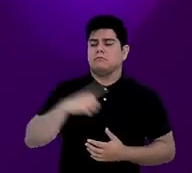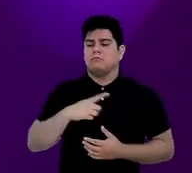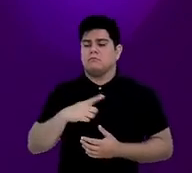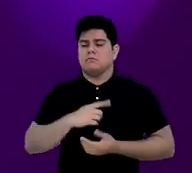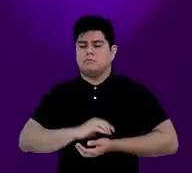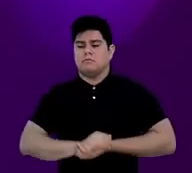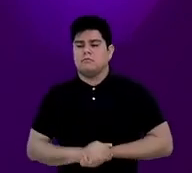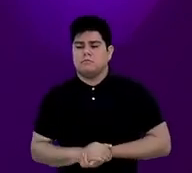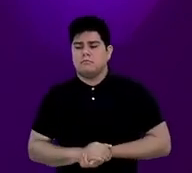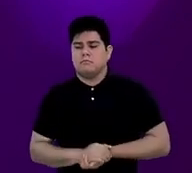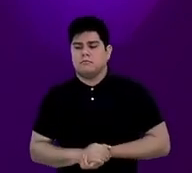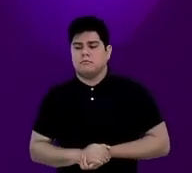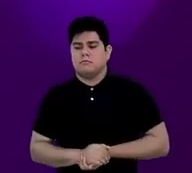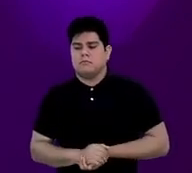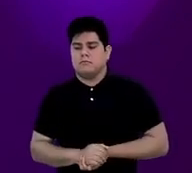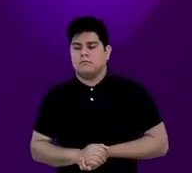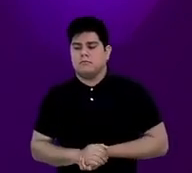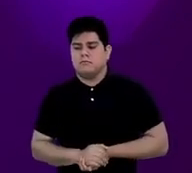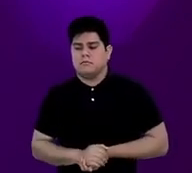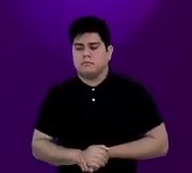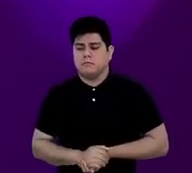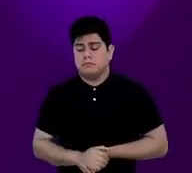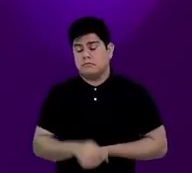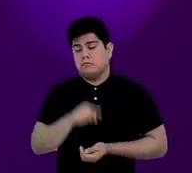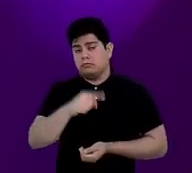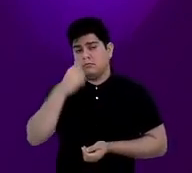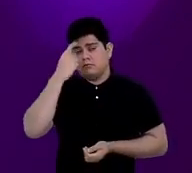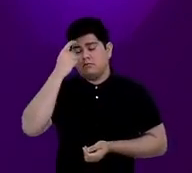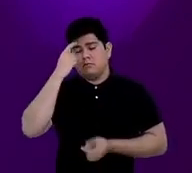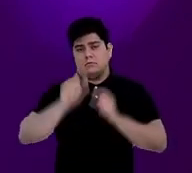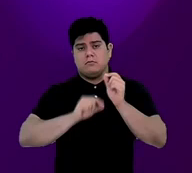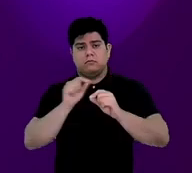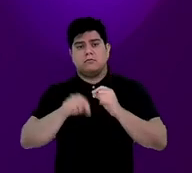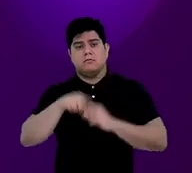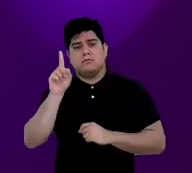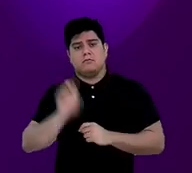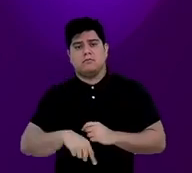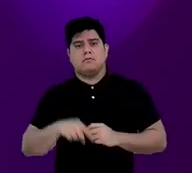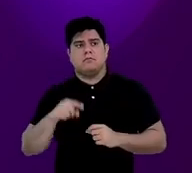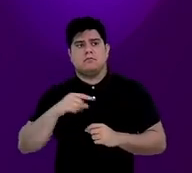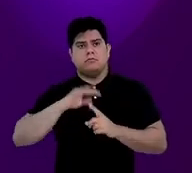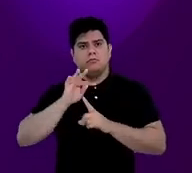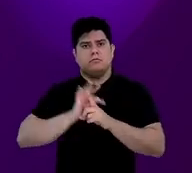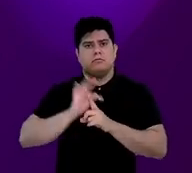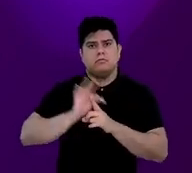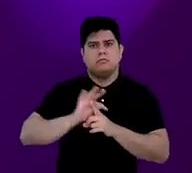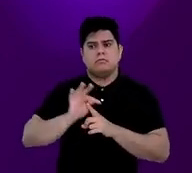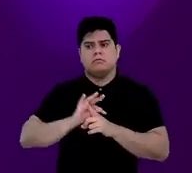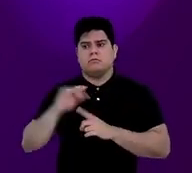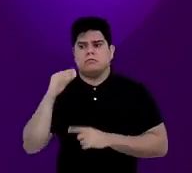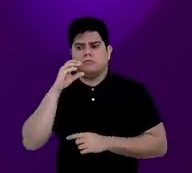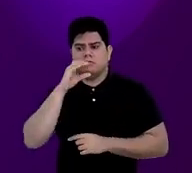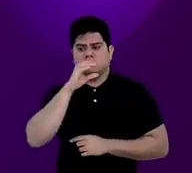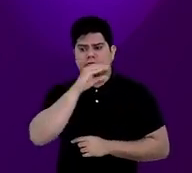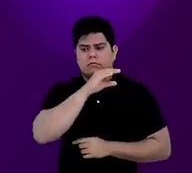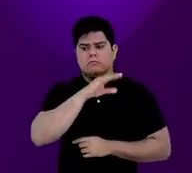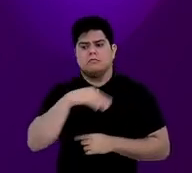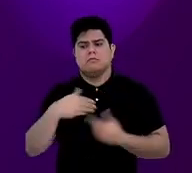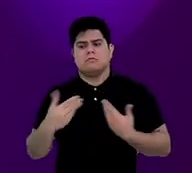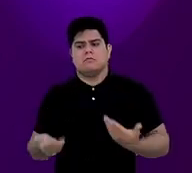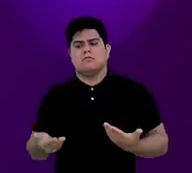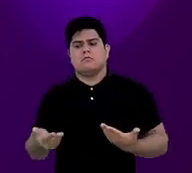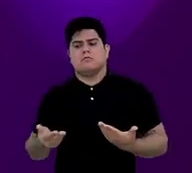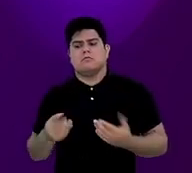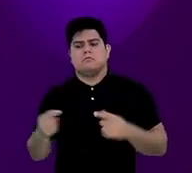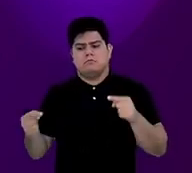cold temperature to have a proper treatment, But it's probably more that the lack of